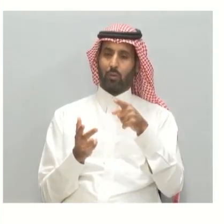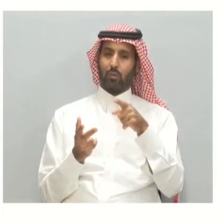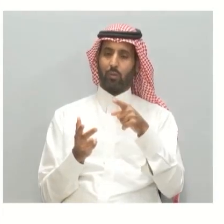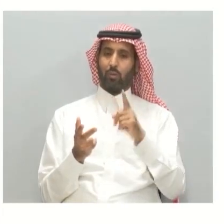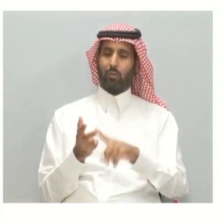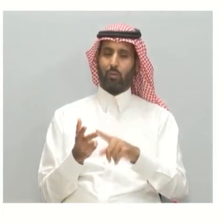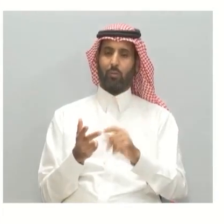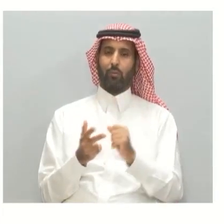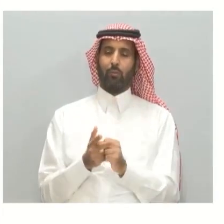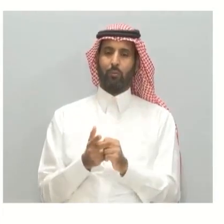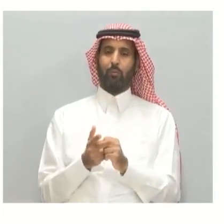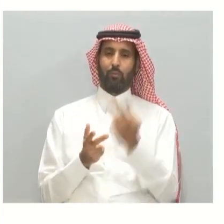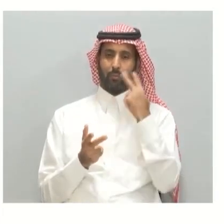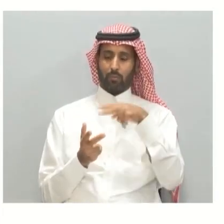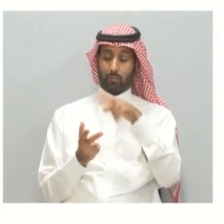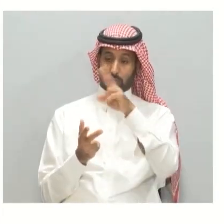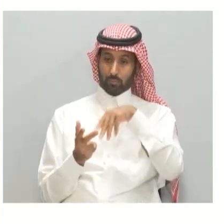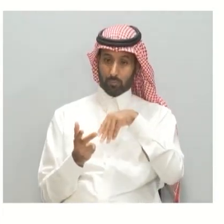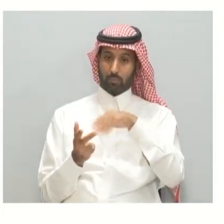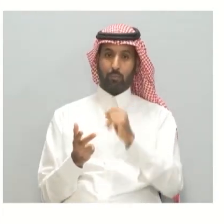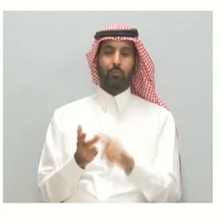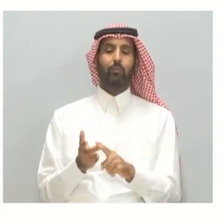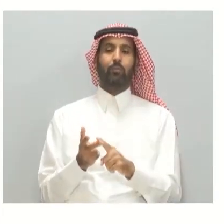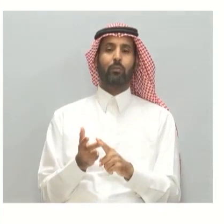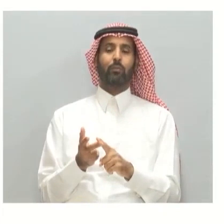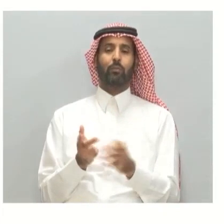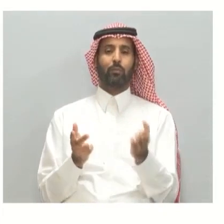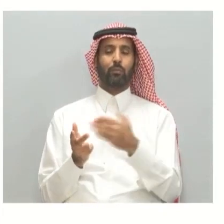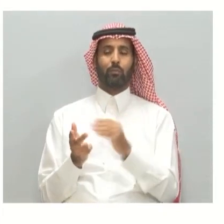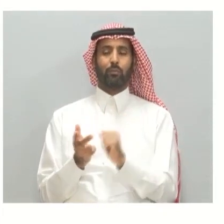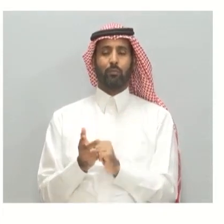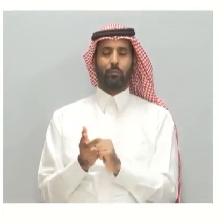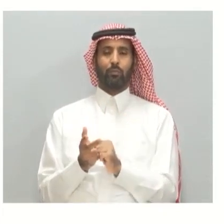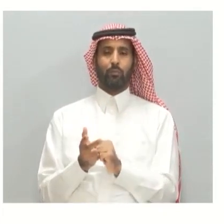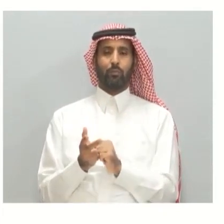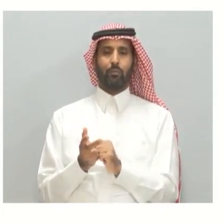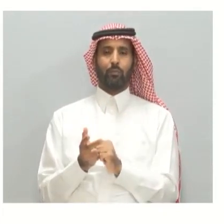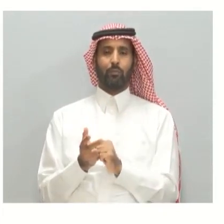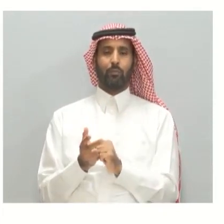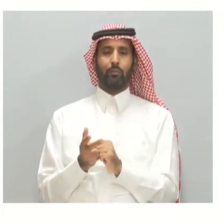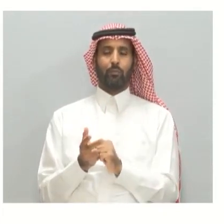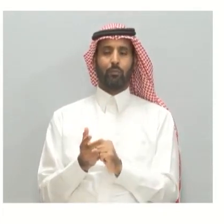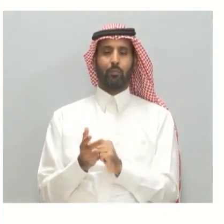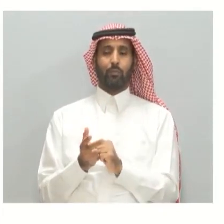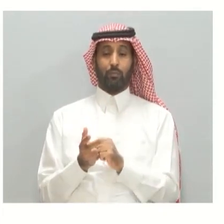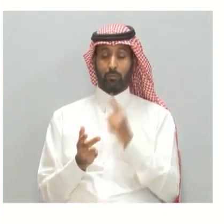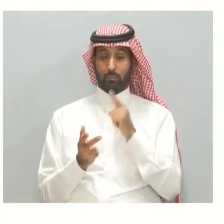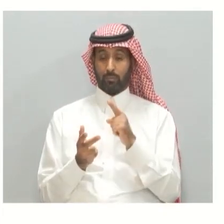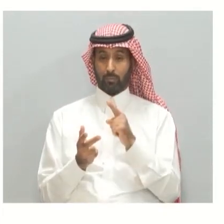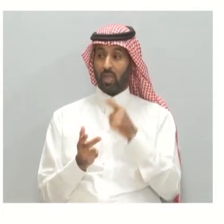three? Look at the paragraph. Okay, let's answer number three.